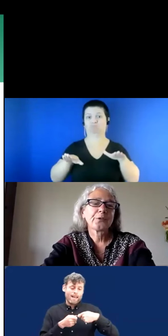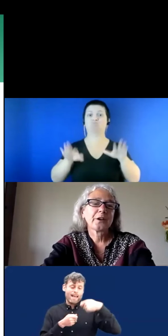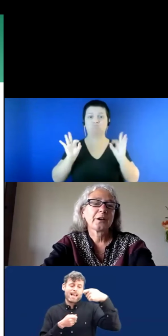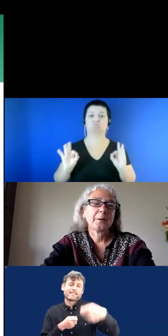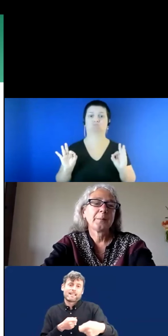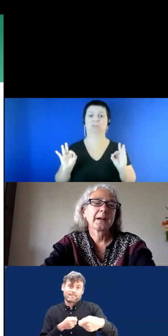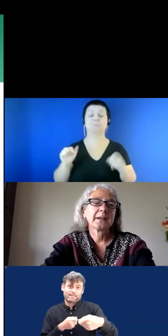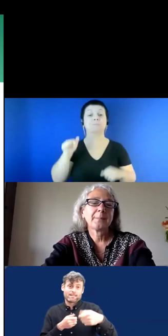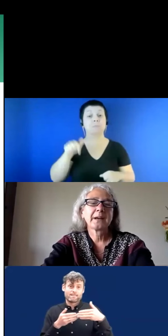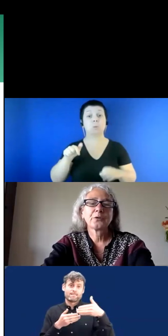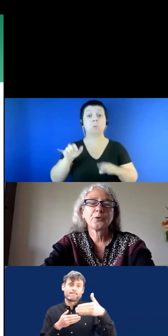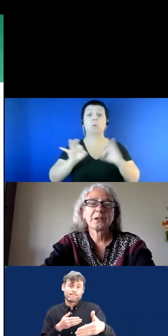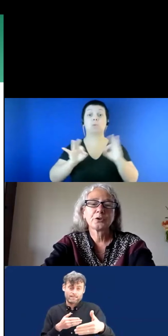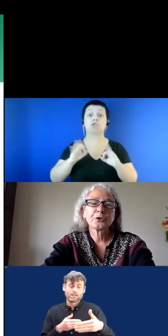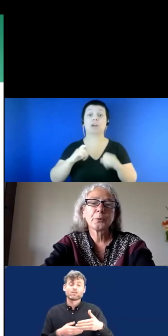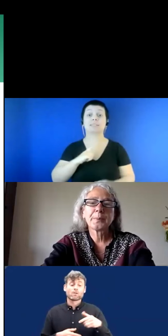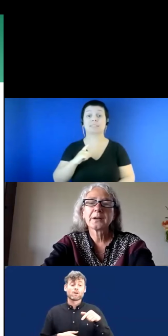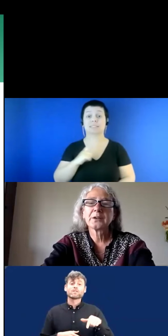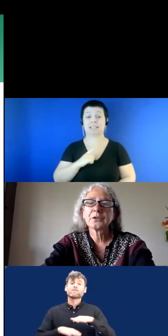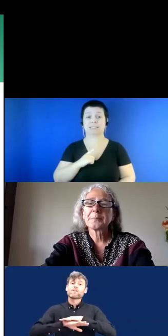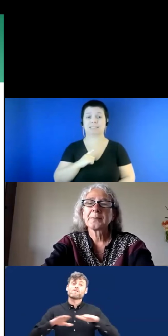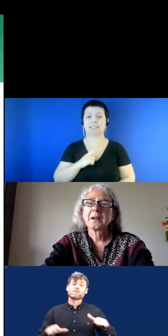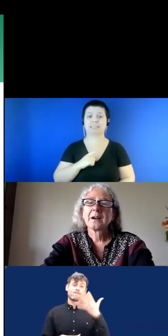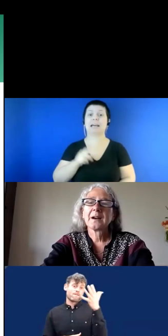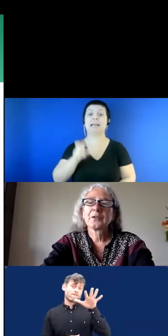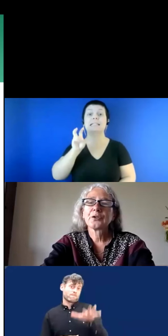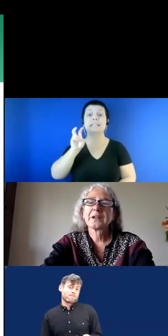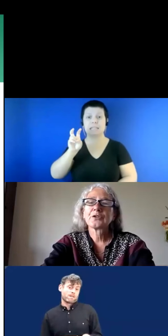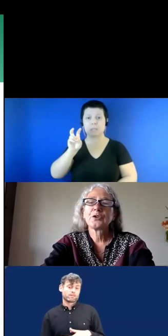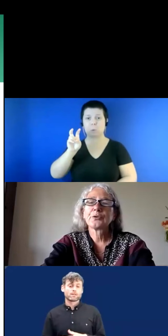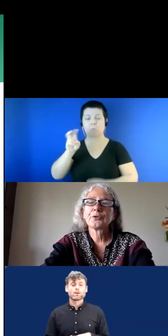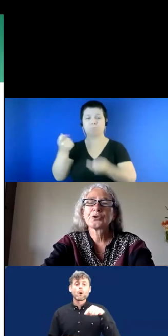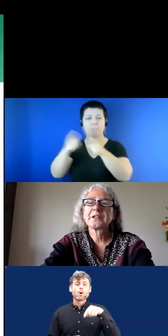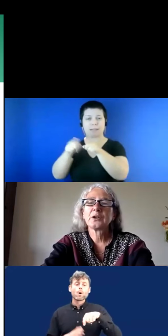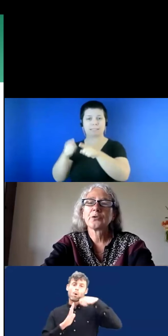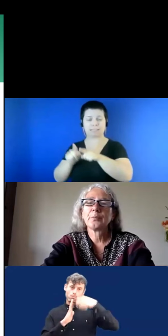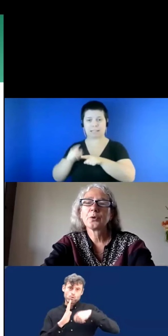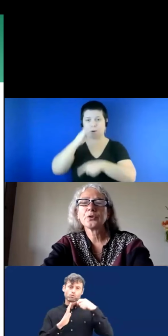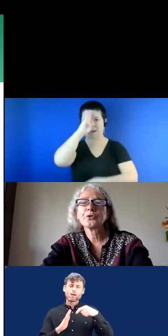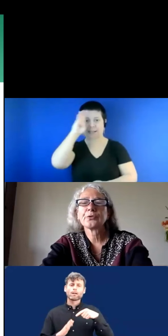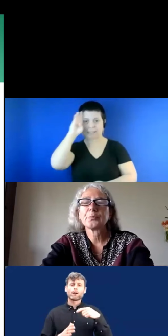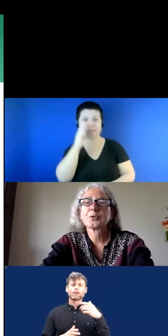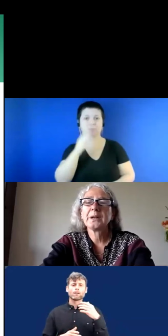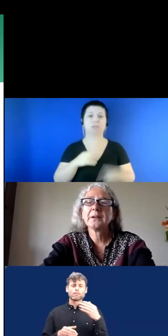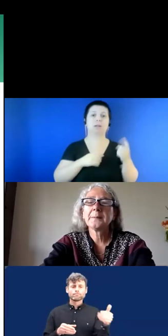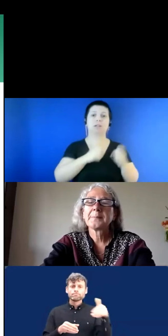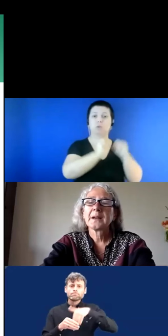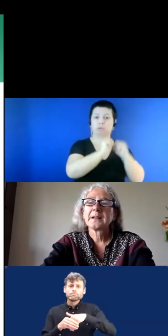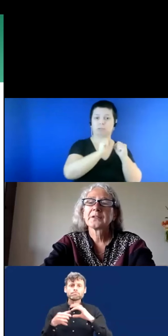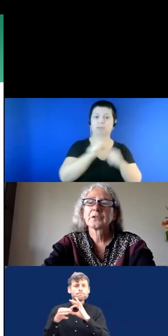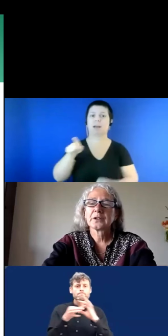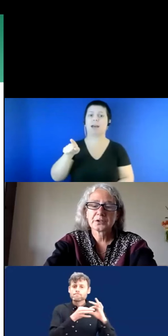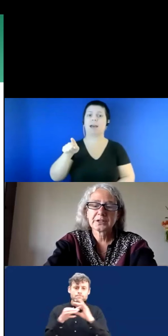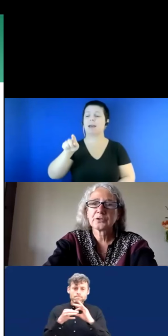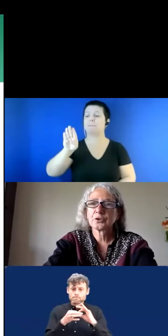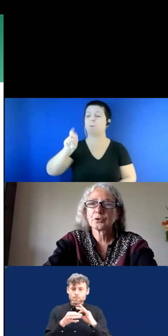5 academic and 2 industrial partners. So there's the University of Borås from Sweden,